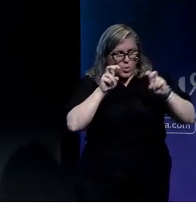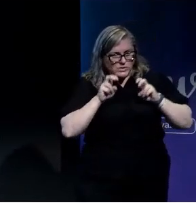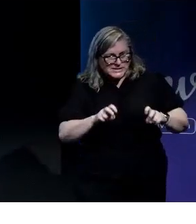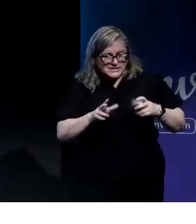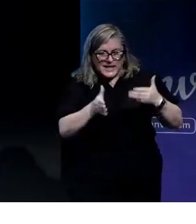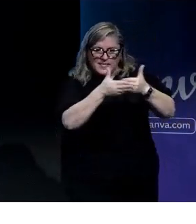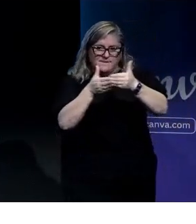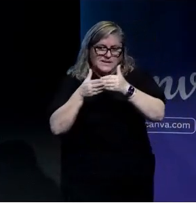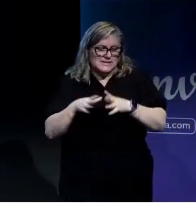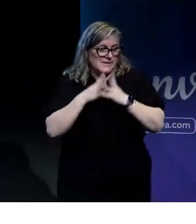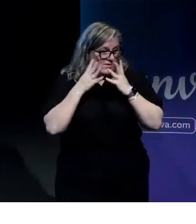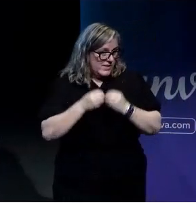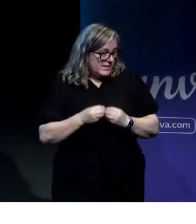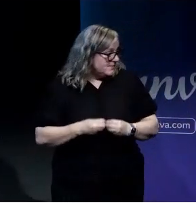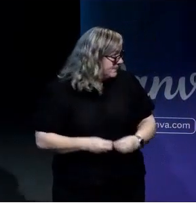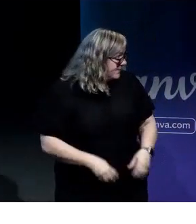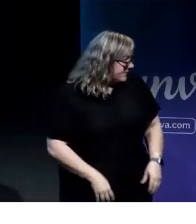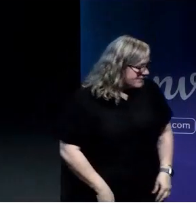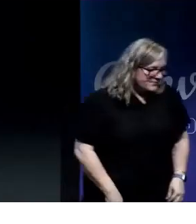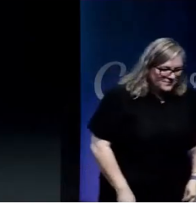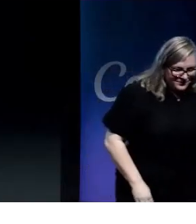fixed.